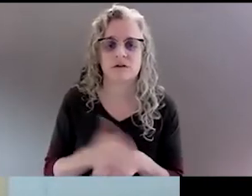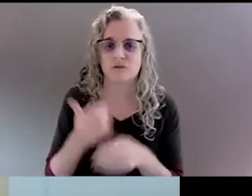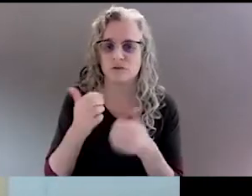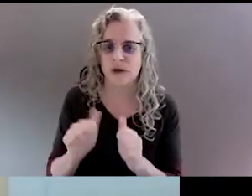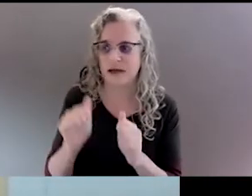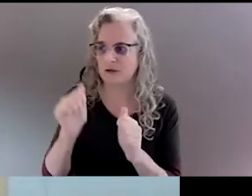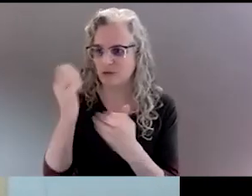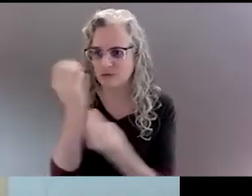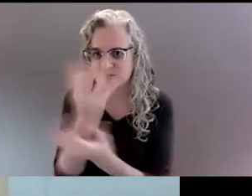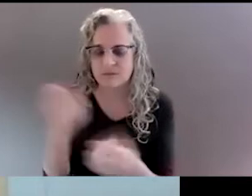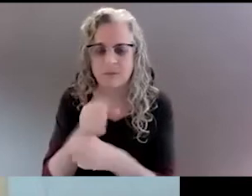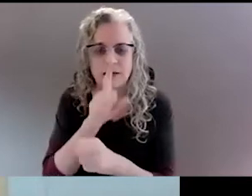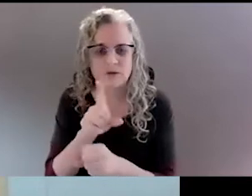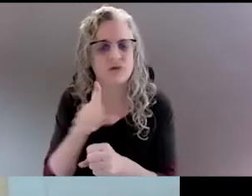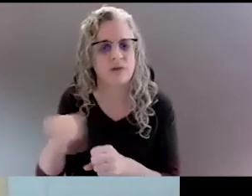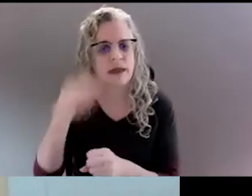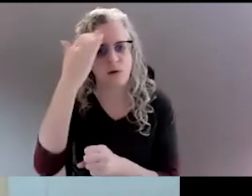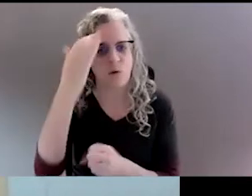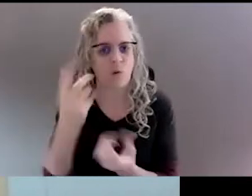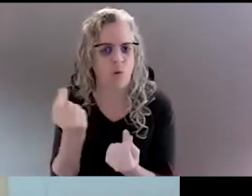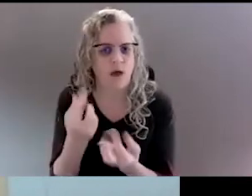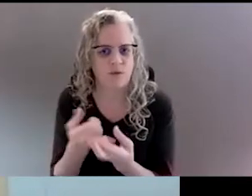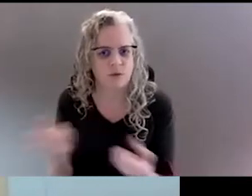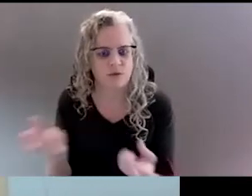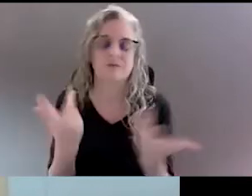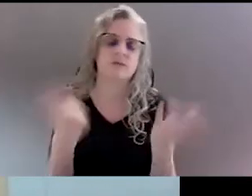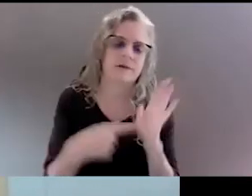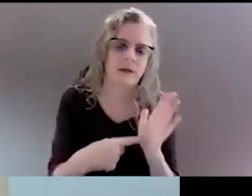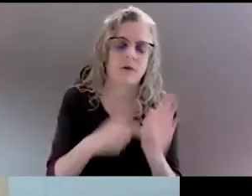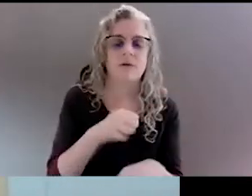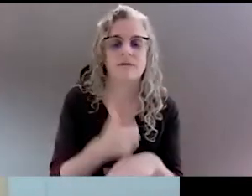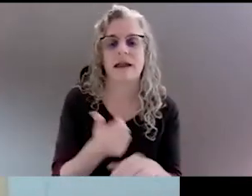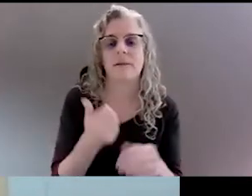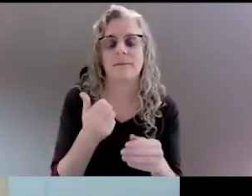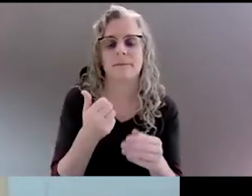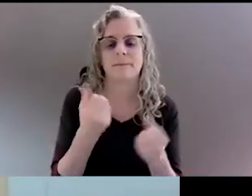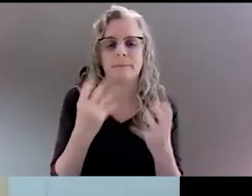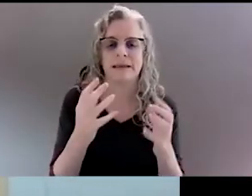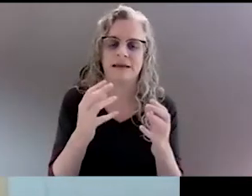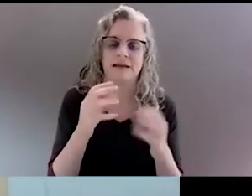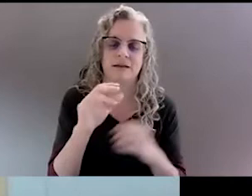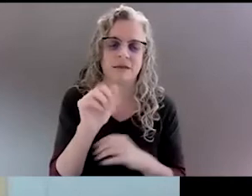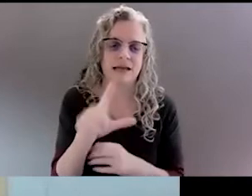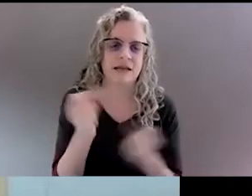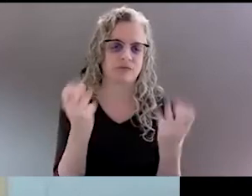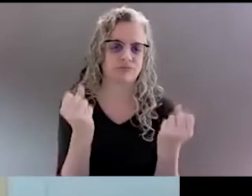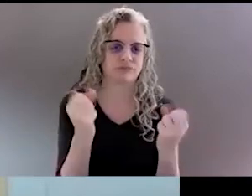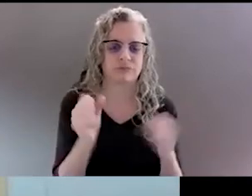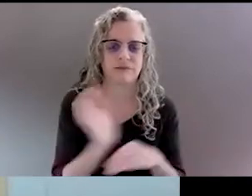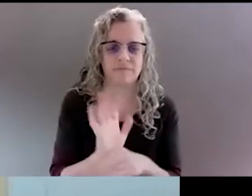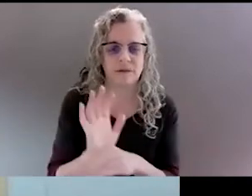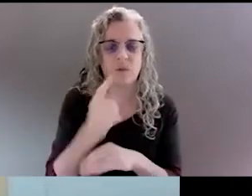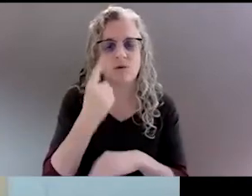for example, we've created many ASL videos to communicate COVID prevention messages,